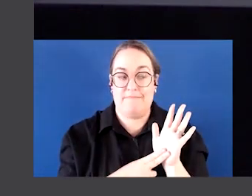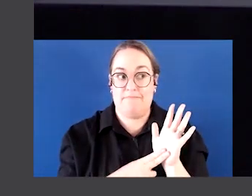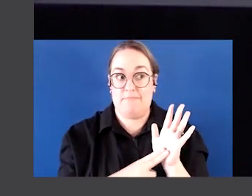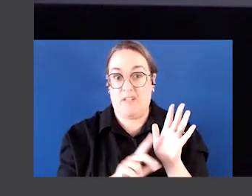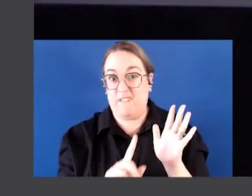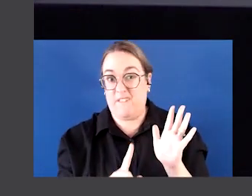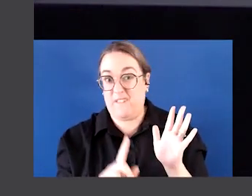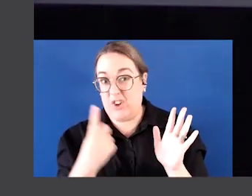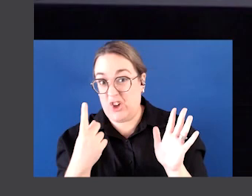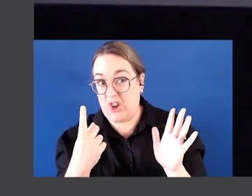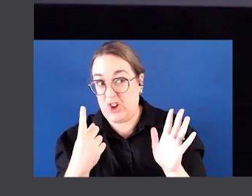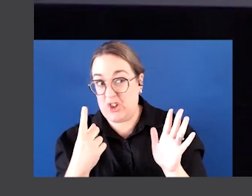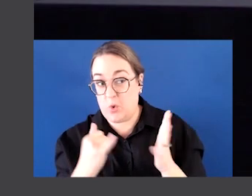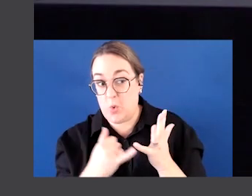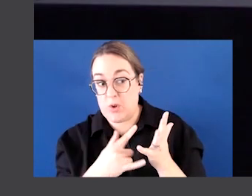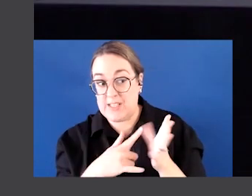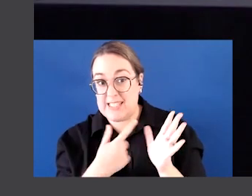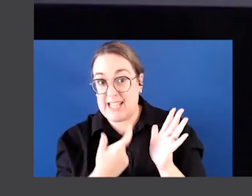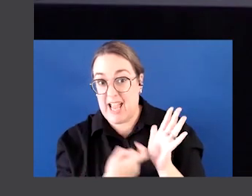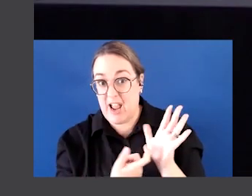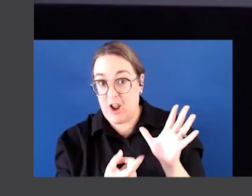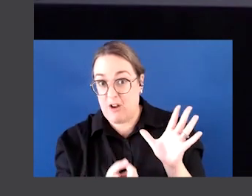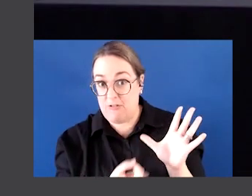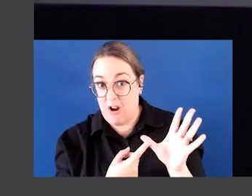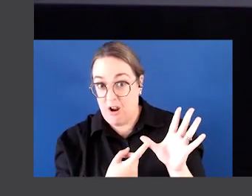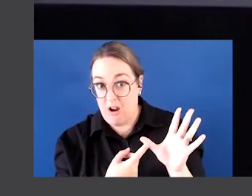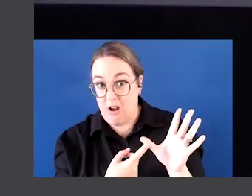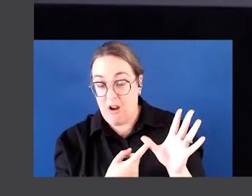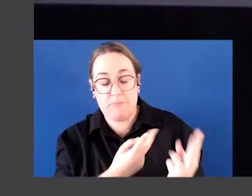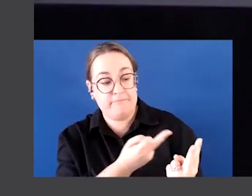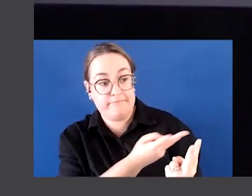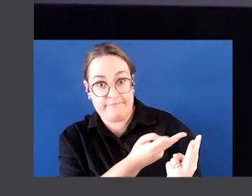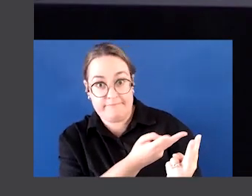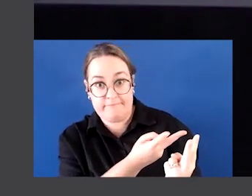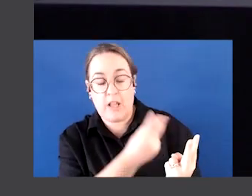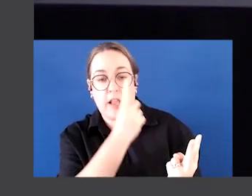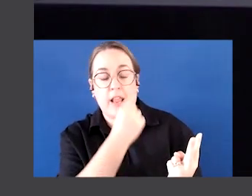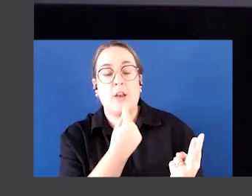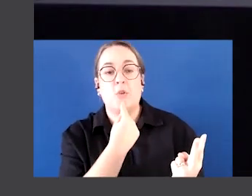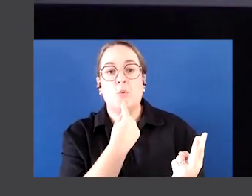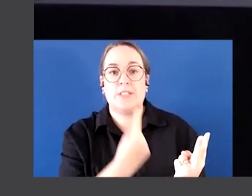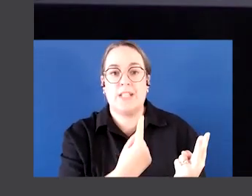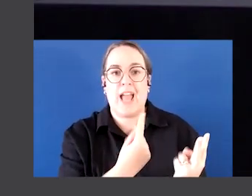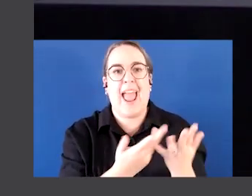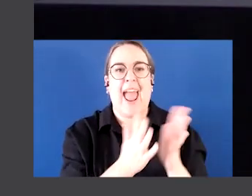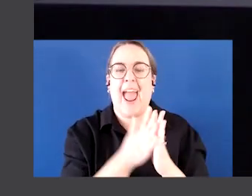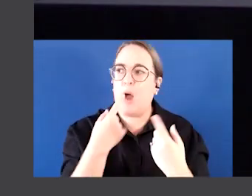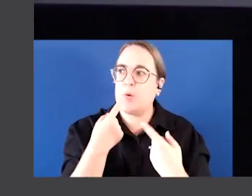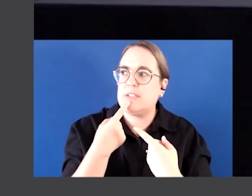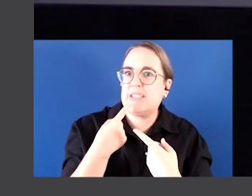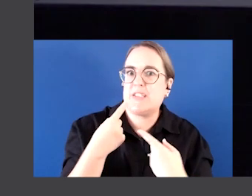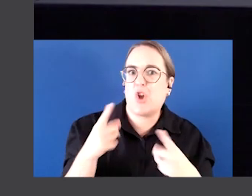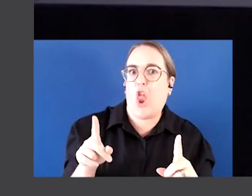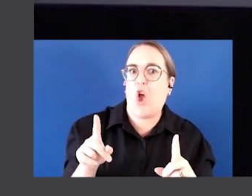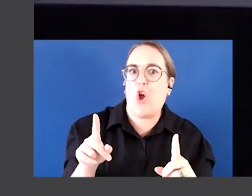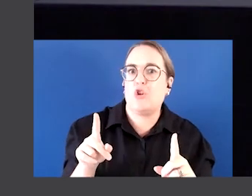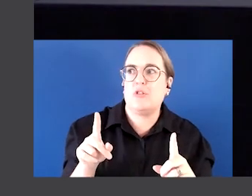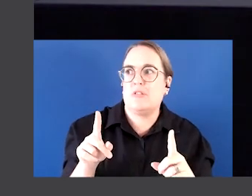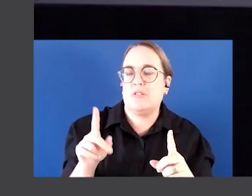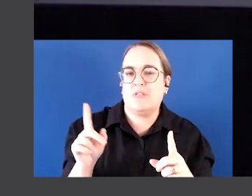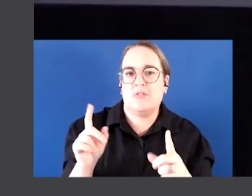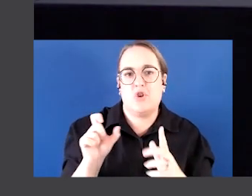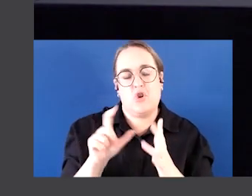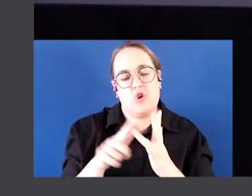Dan first, or perhaps Dan and Sarah. Can you talk about how people can disclose